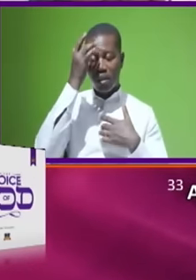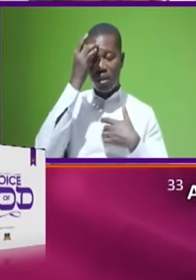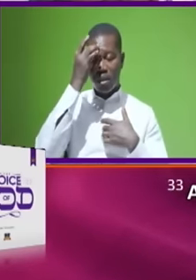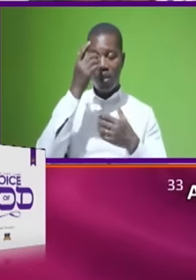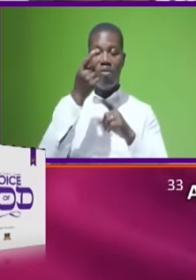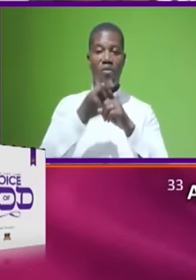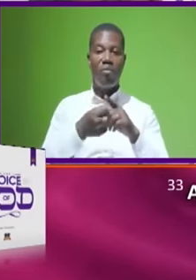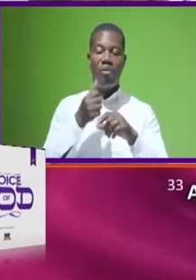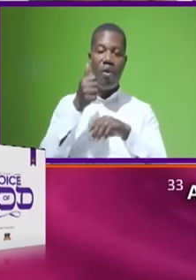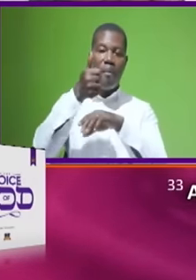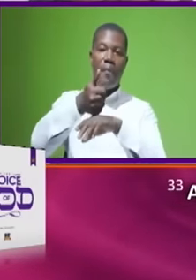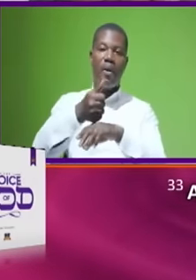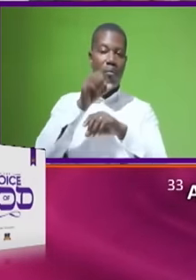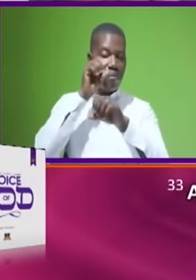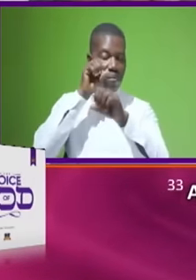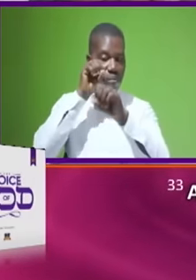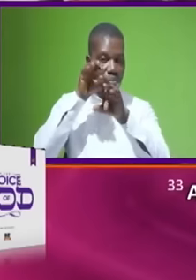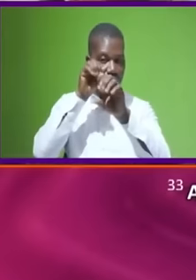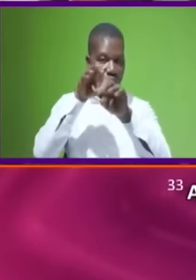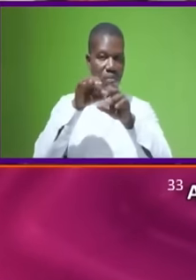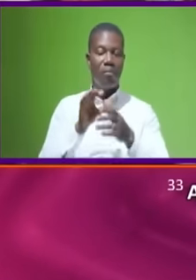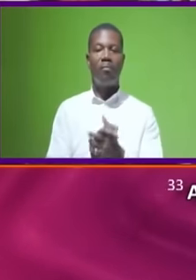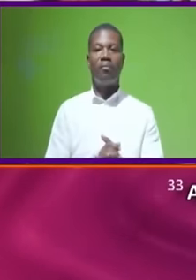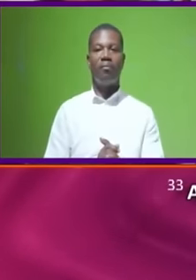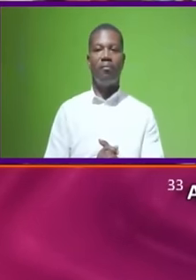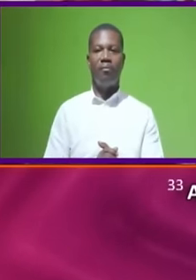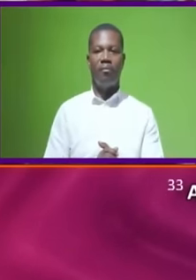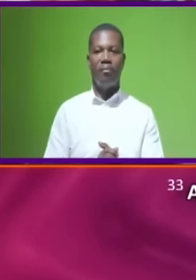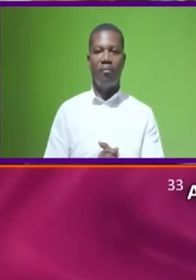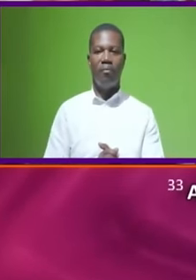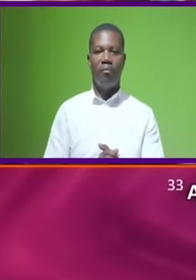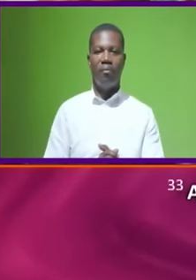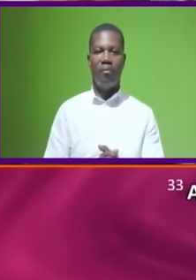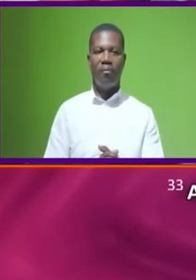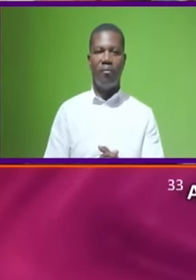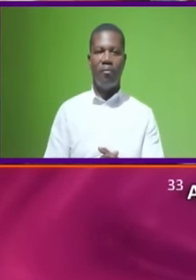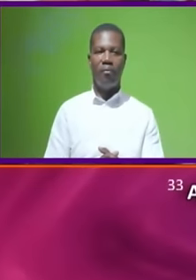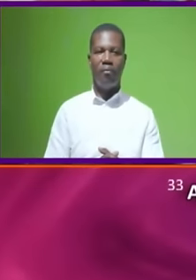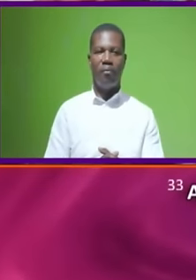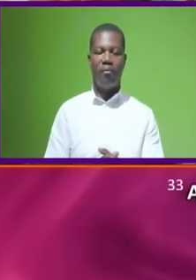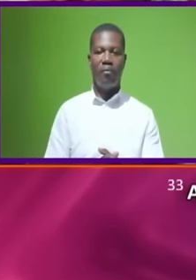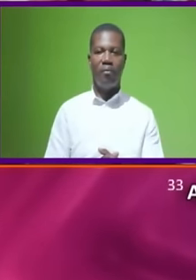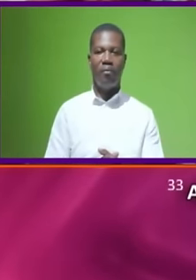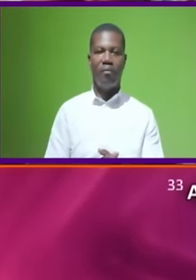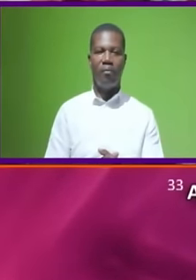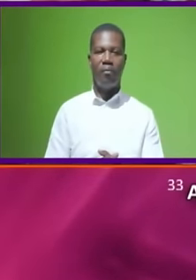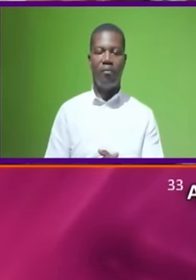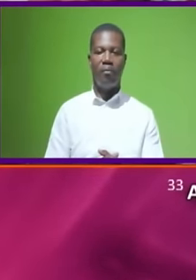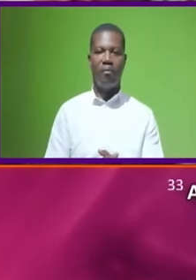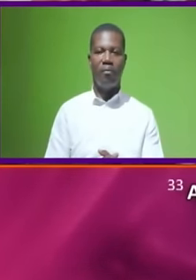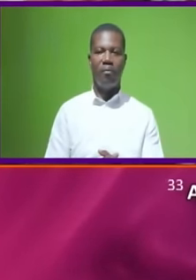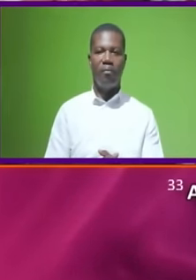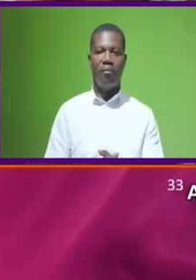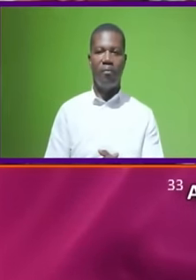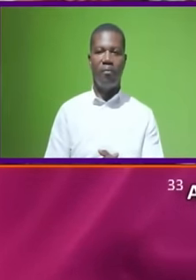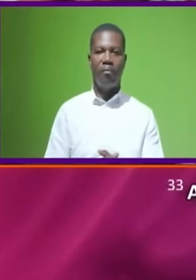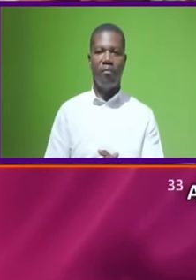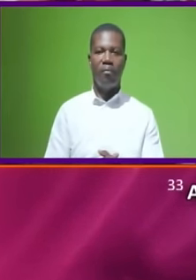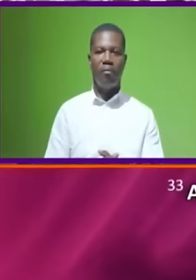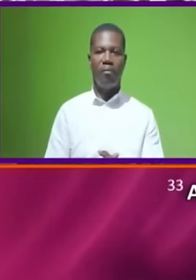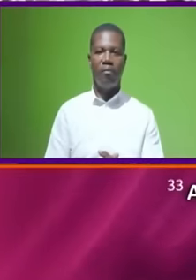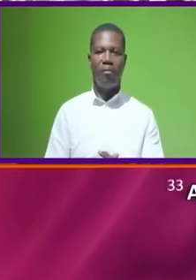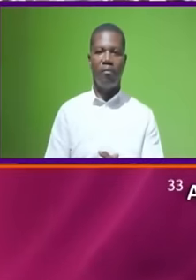therefore. So if the apostles testified and witnessed about the resurrection of Christ, how come your